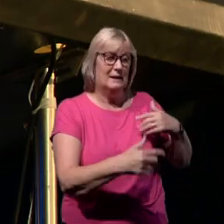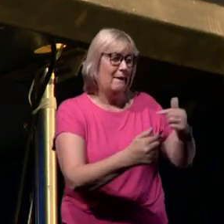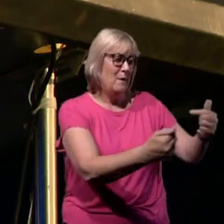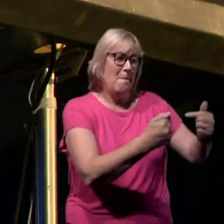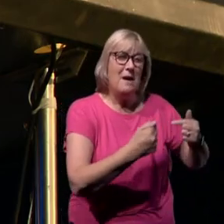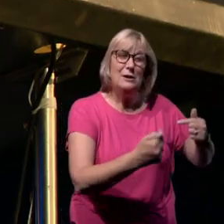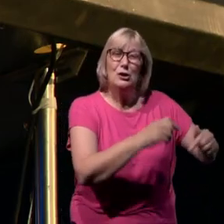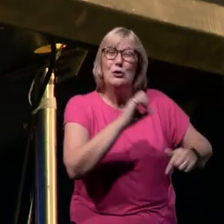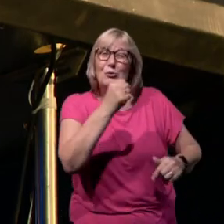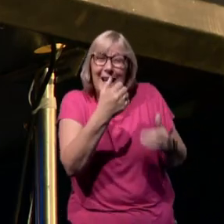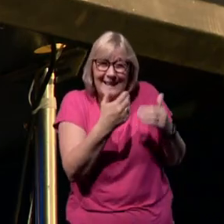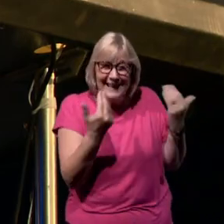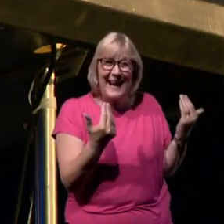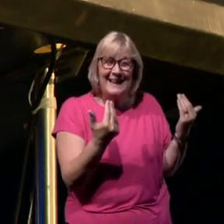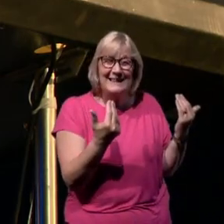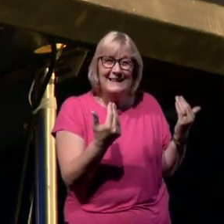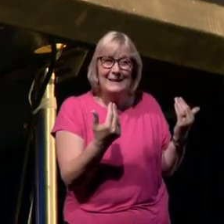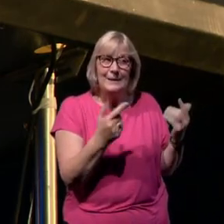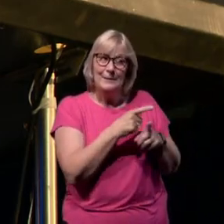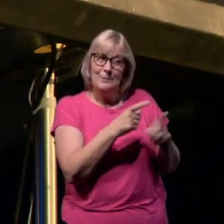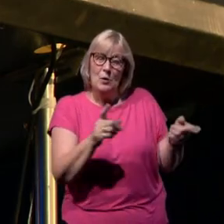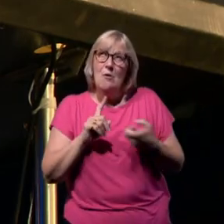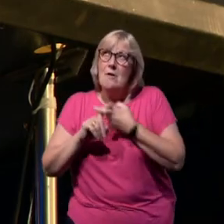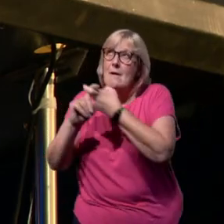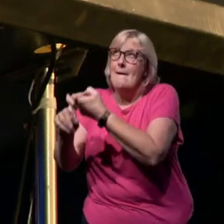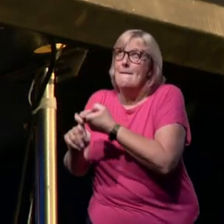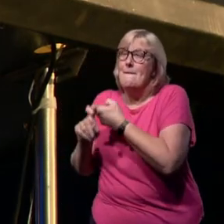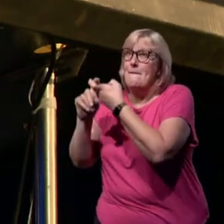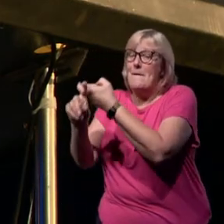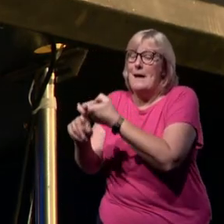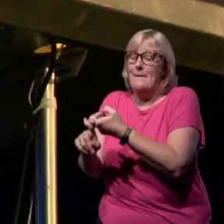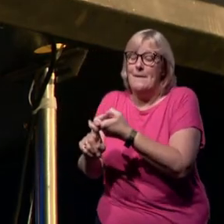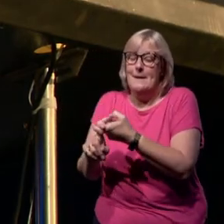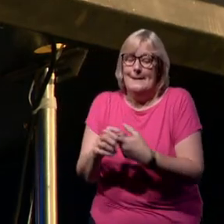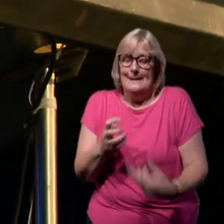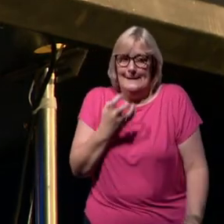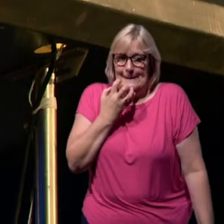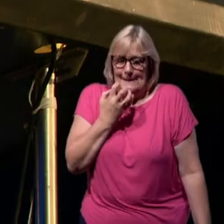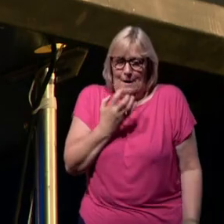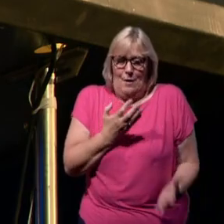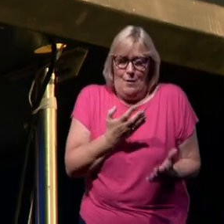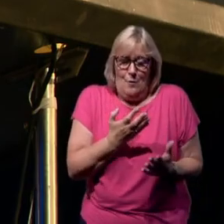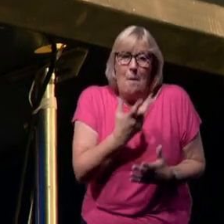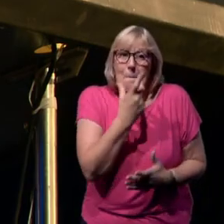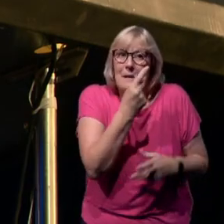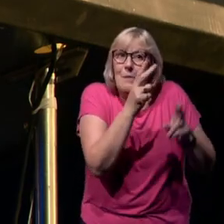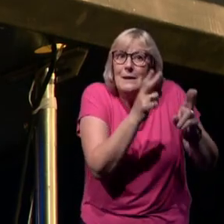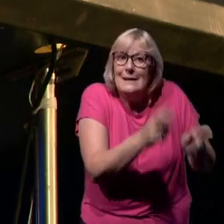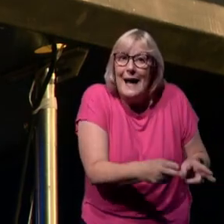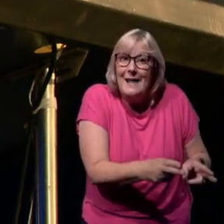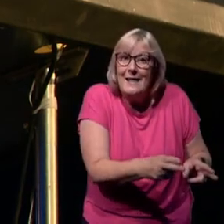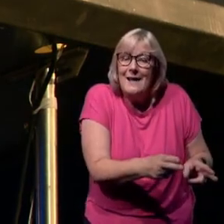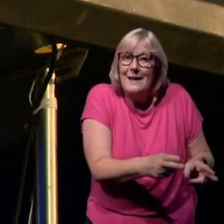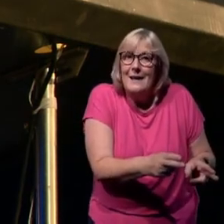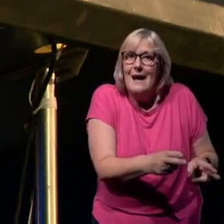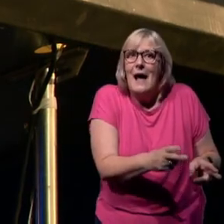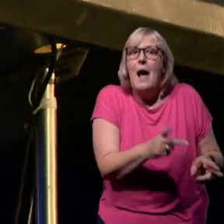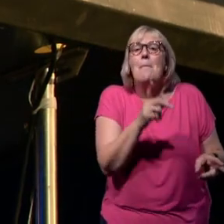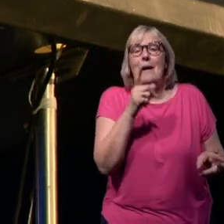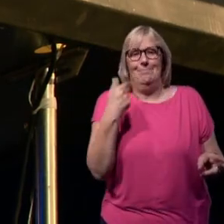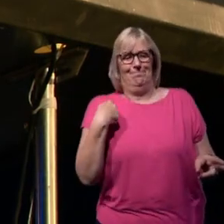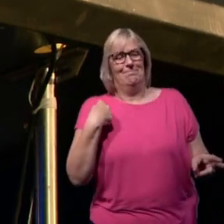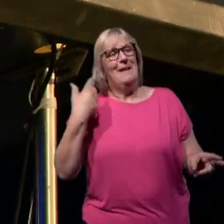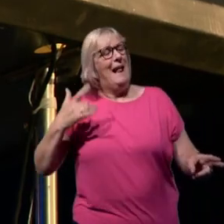10 days. Be faithful, even to the point of death, and I will give you